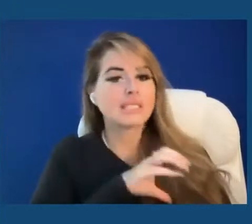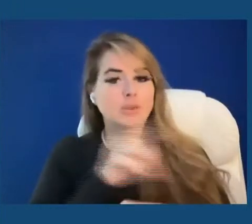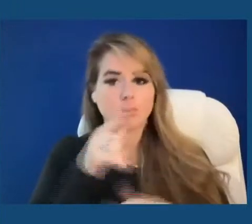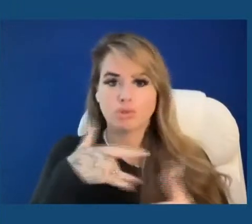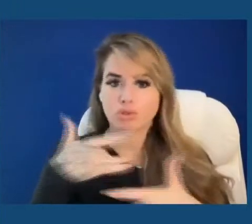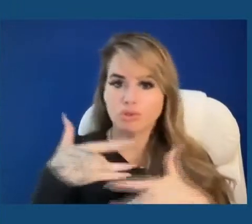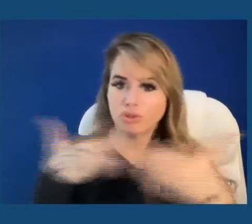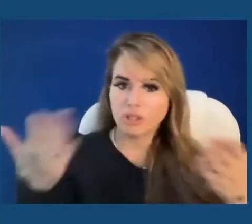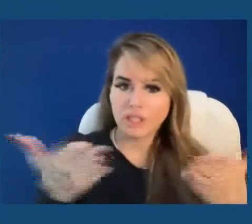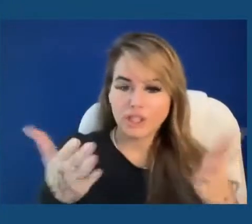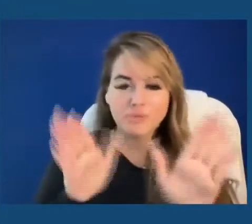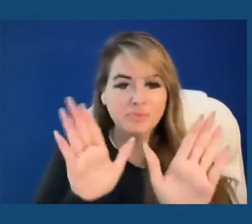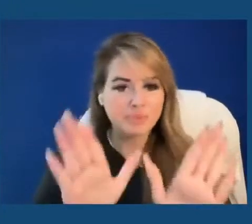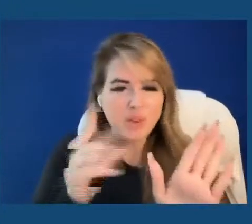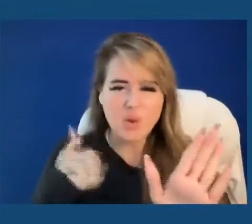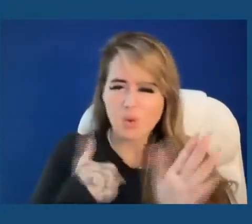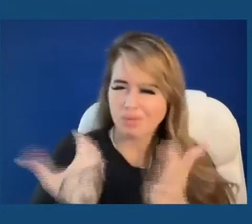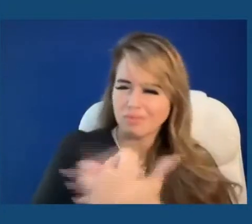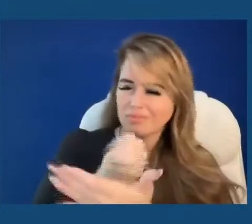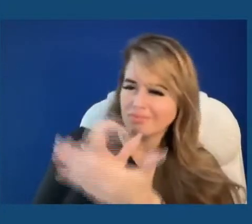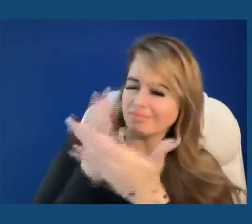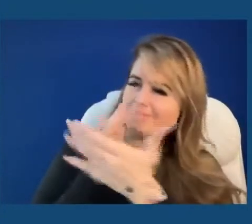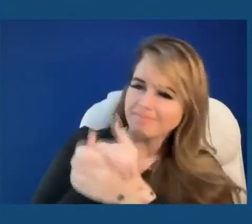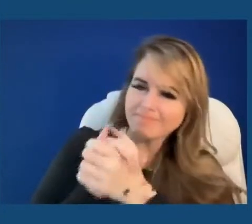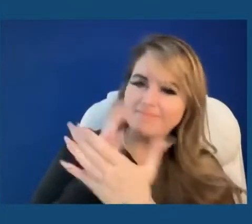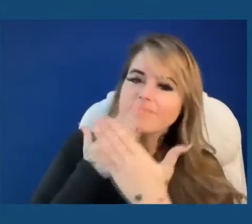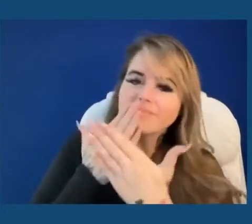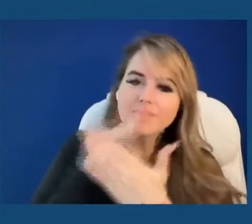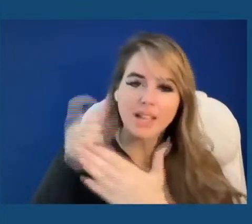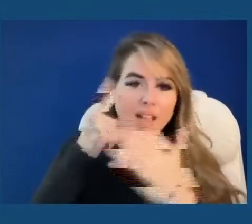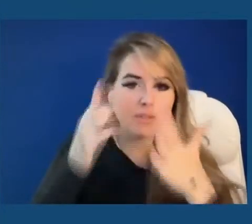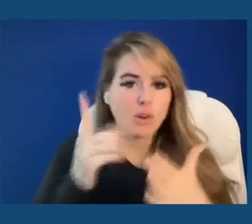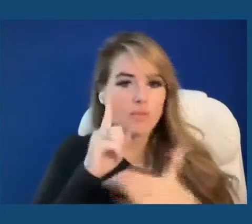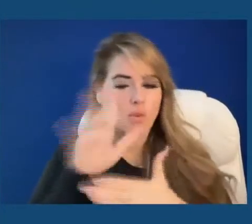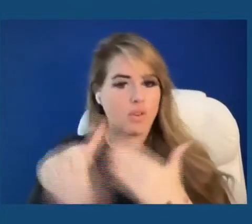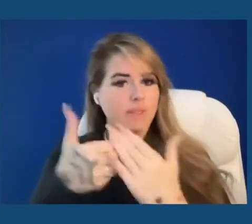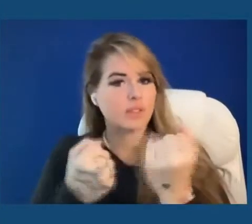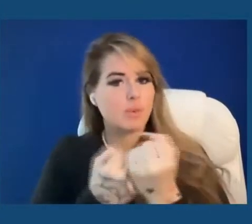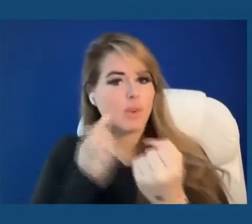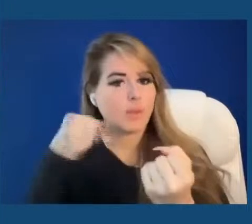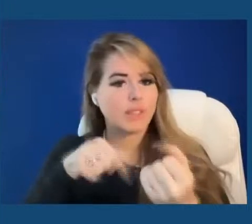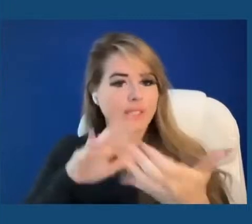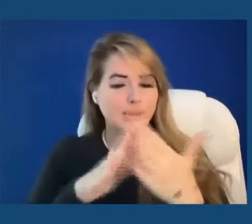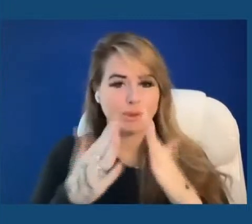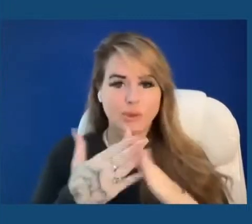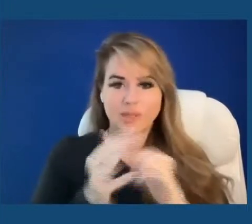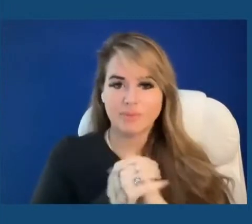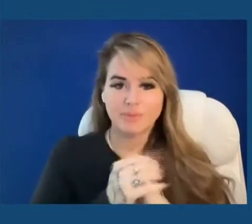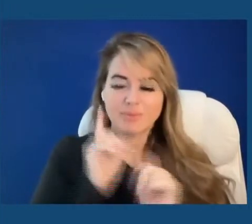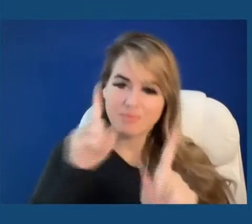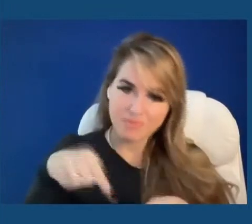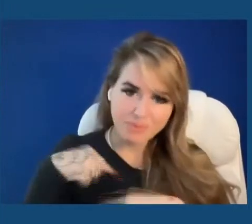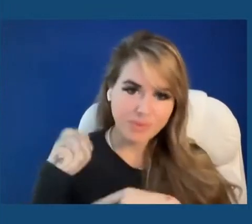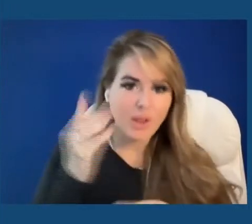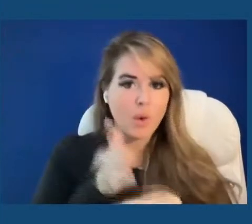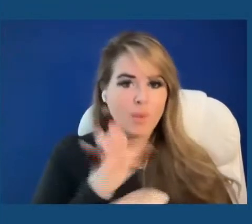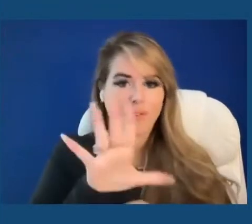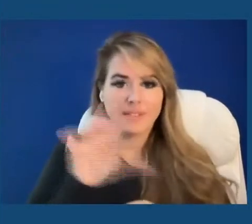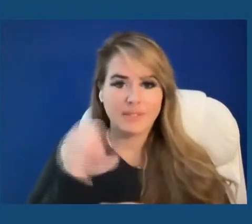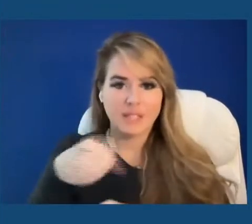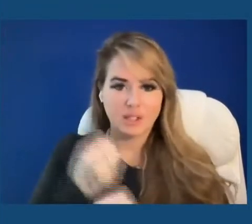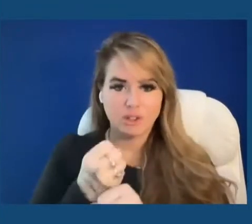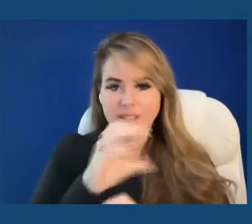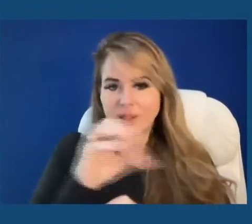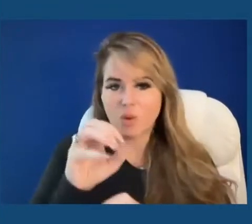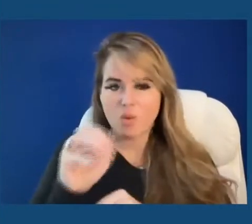our congratulations and thanks to the governor for this tremendous support to our community. For more than 50 years, CCOM fought